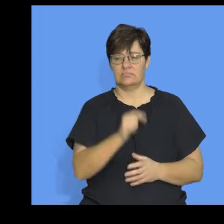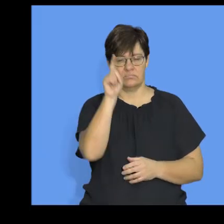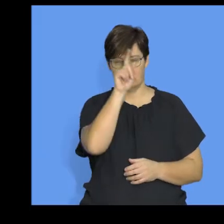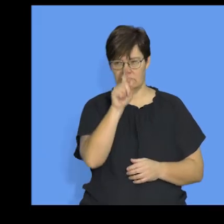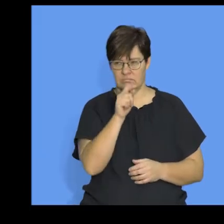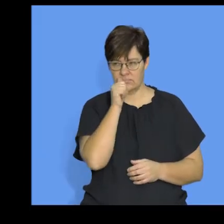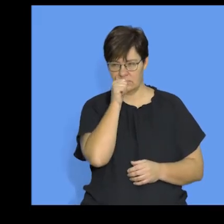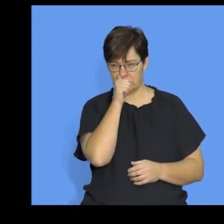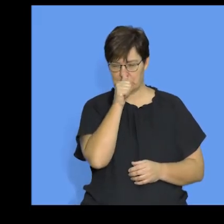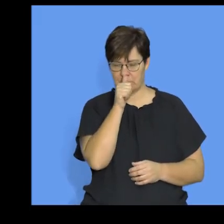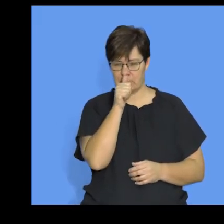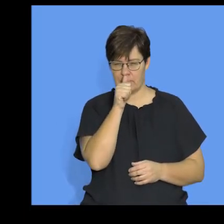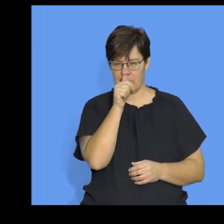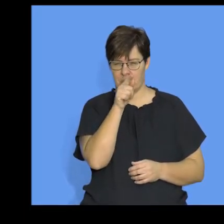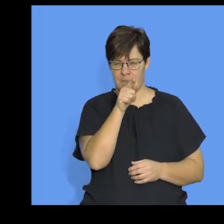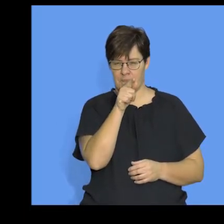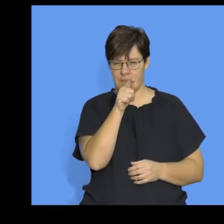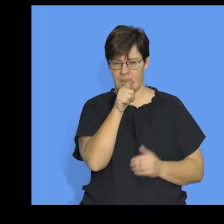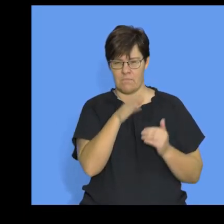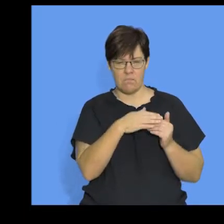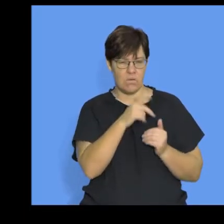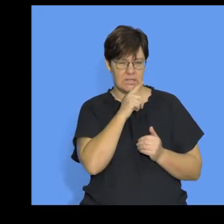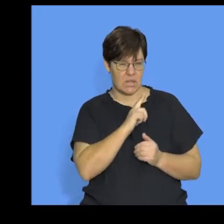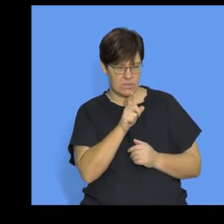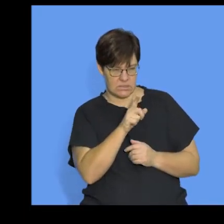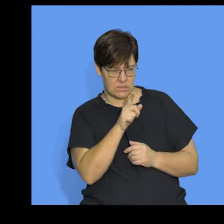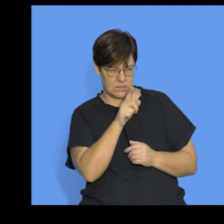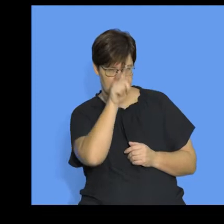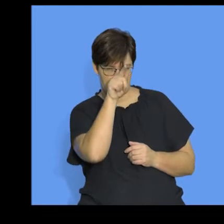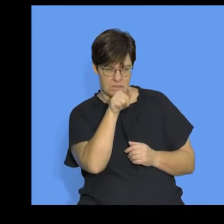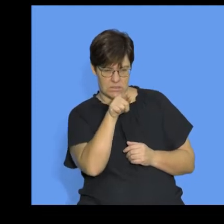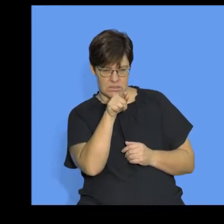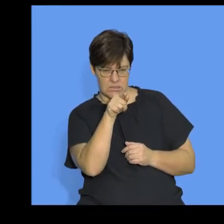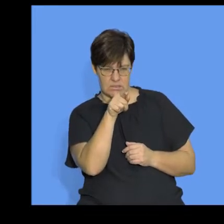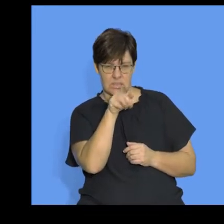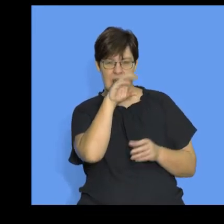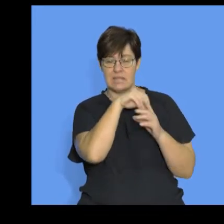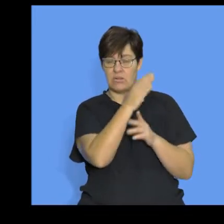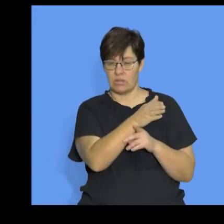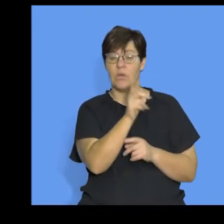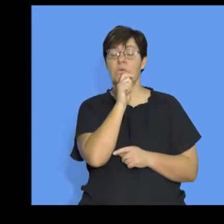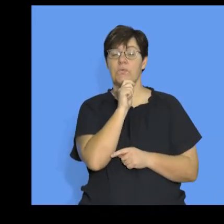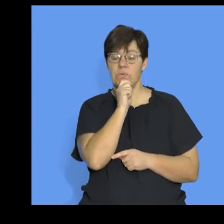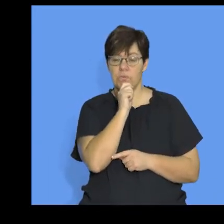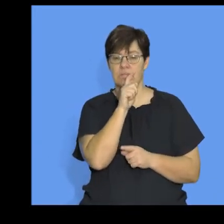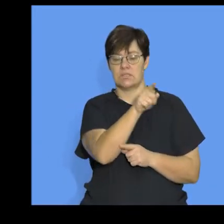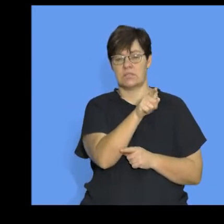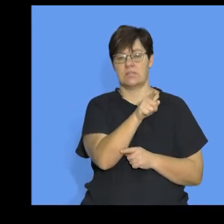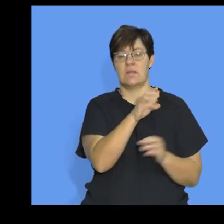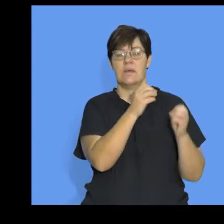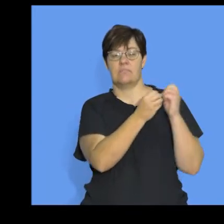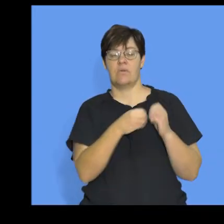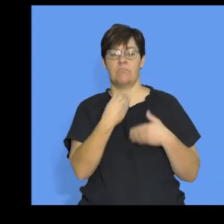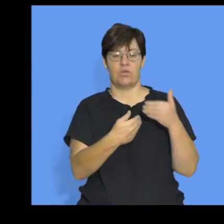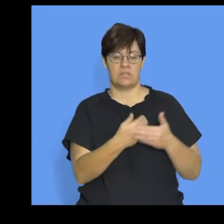is to see what else are we told. We are told indirect materials used in the manufacturing process works